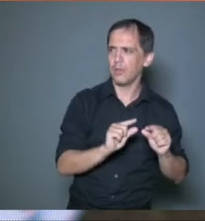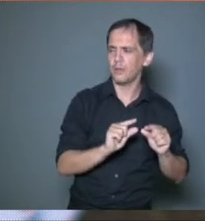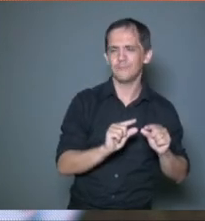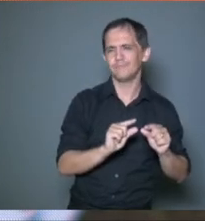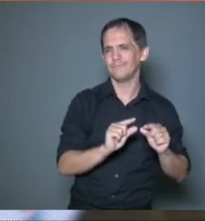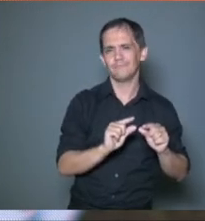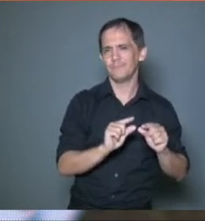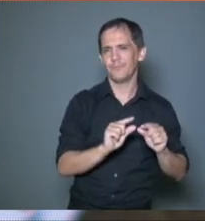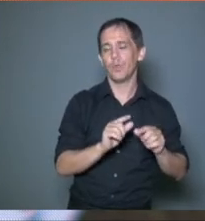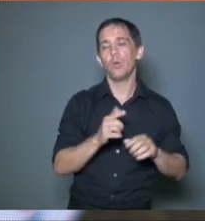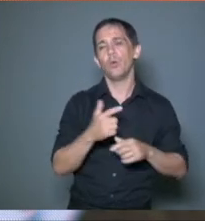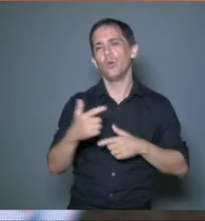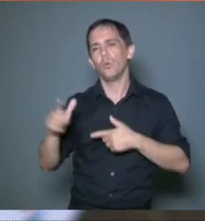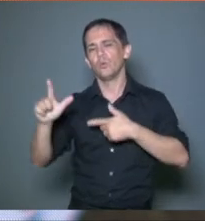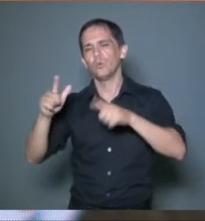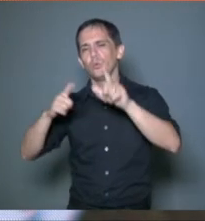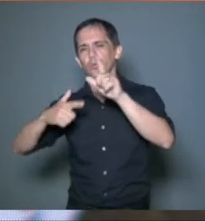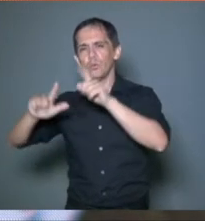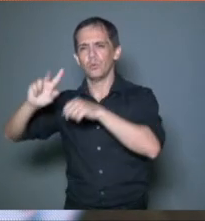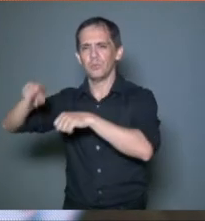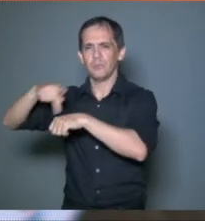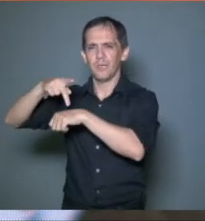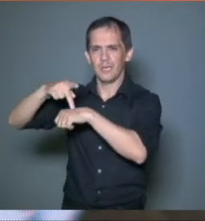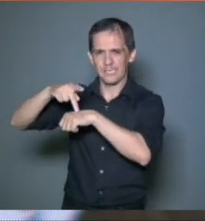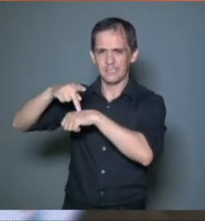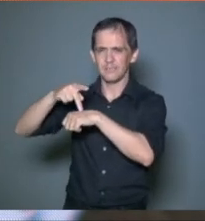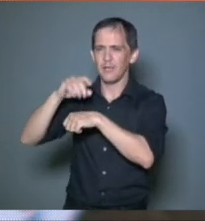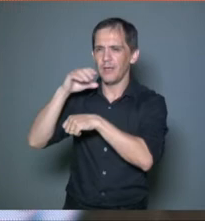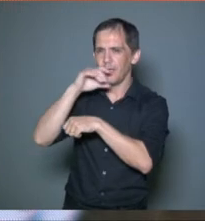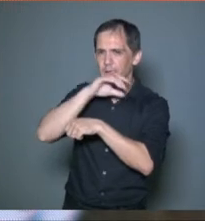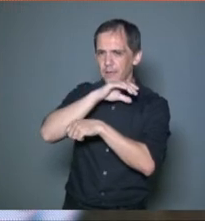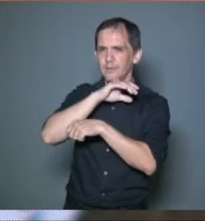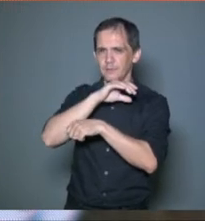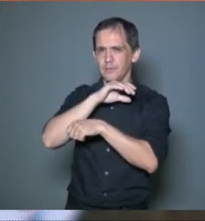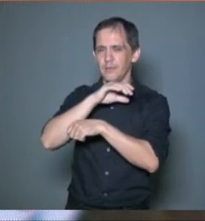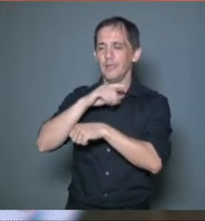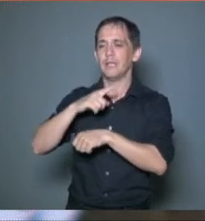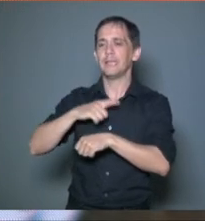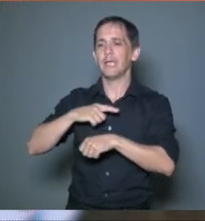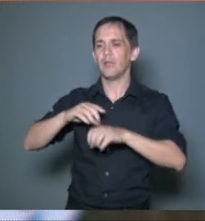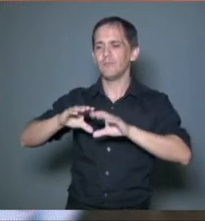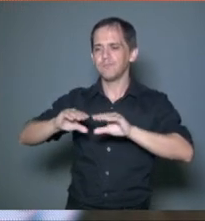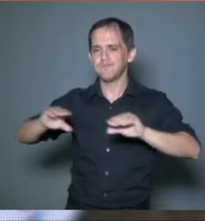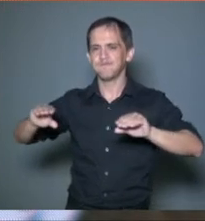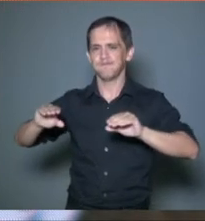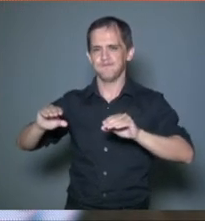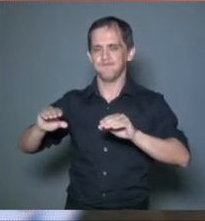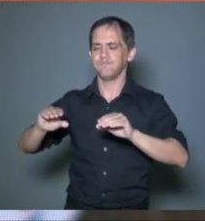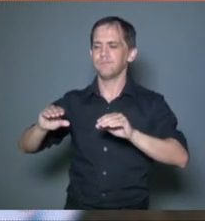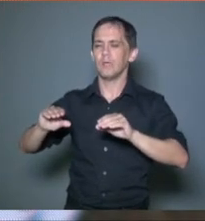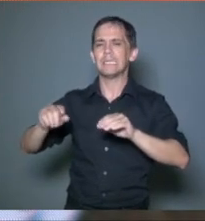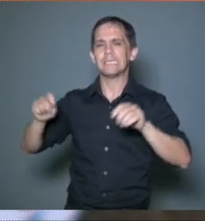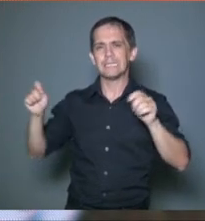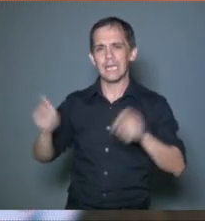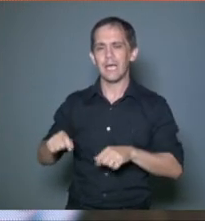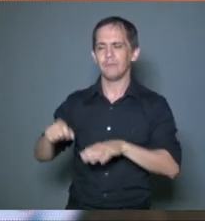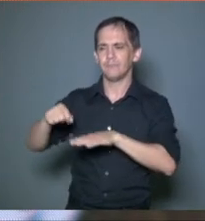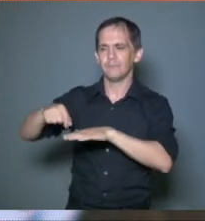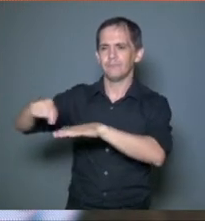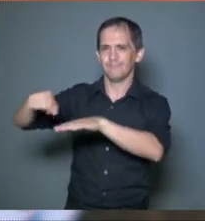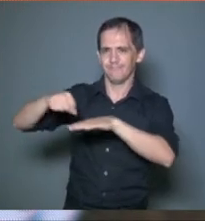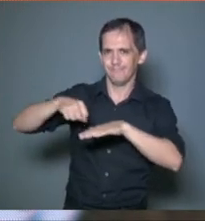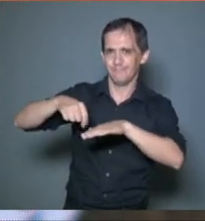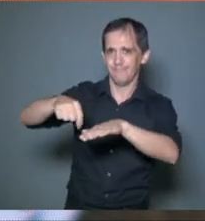in yield because of the shortage of fertilizers. In temperate countries, the soil is usually very fertile. And if you